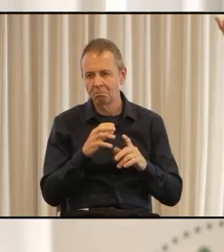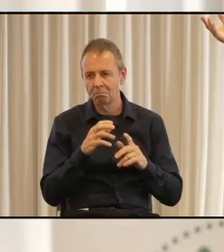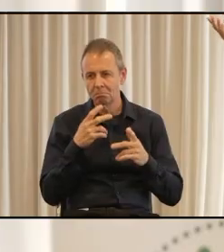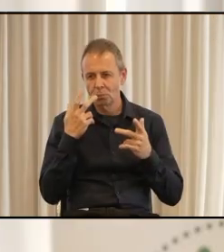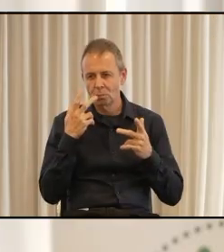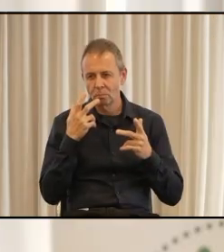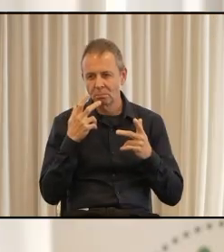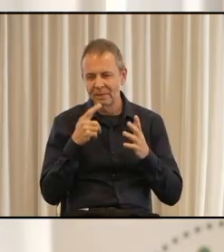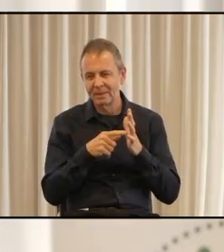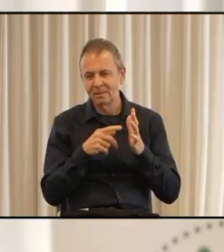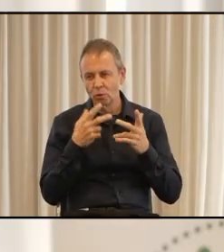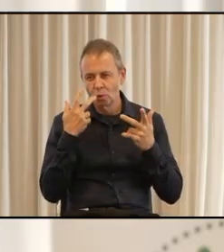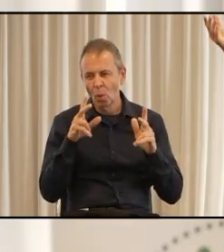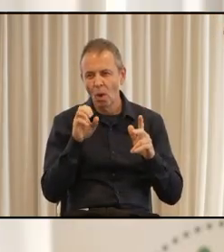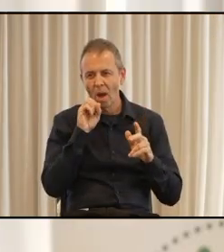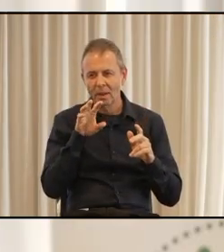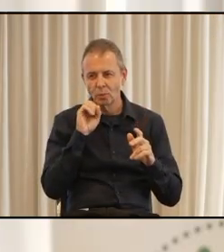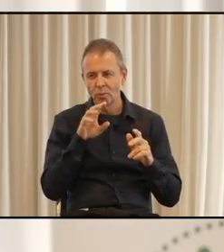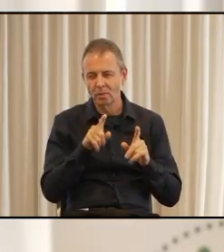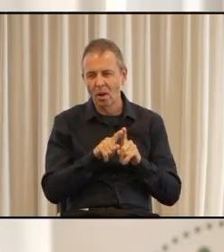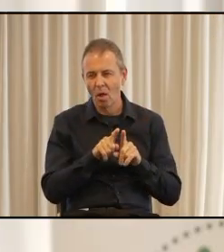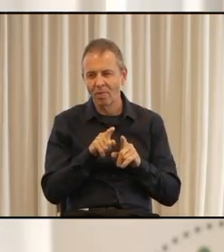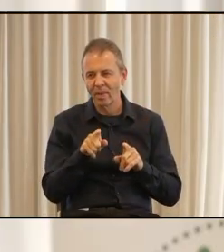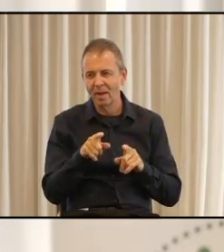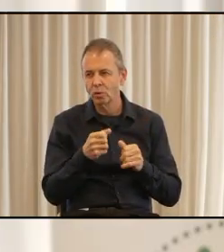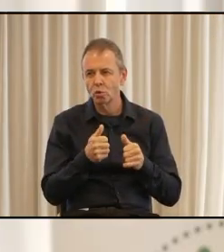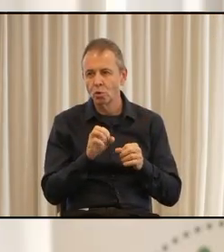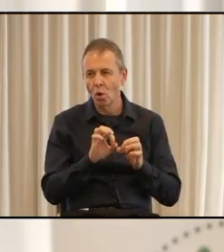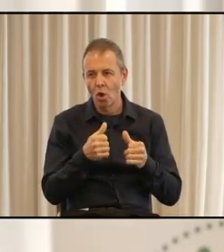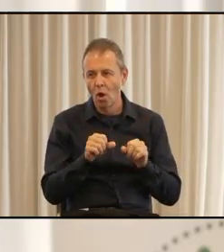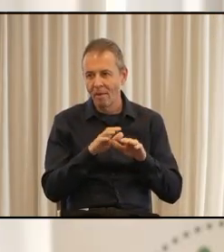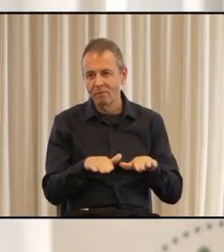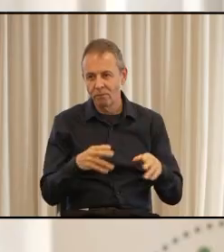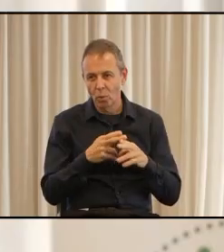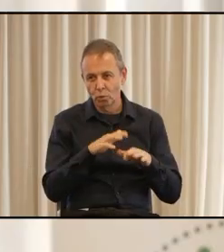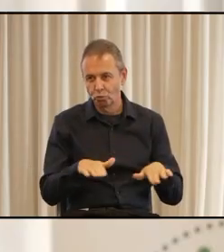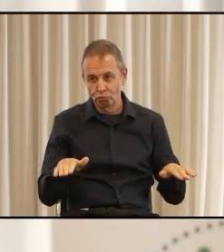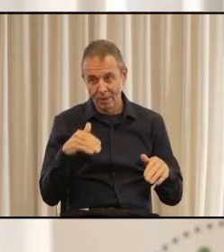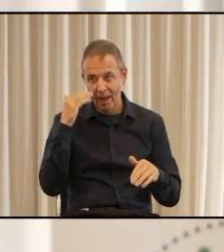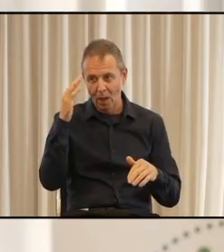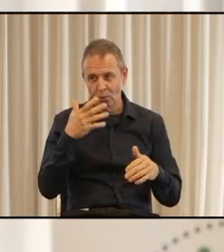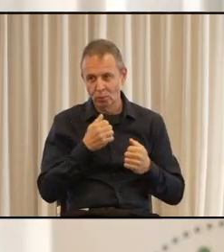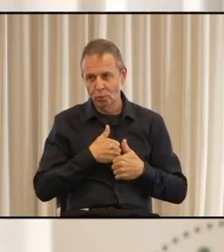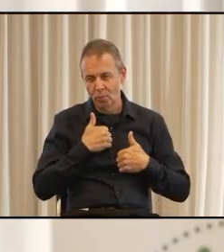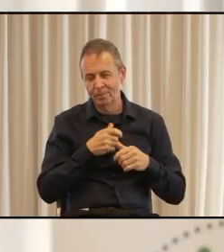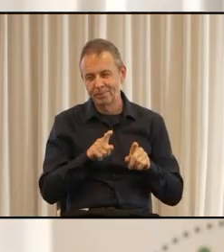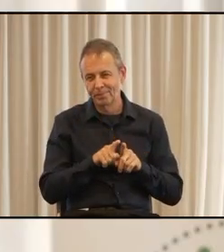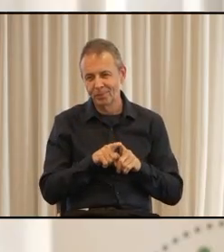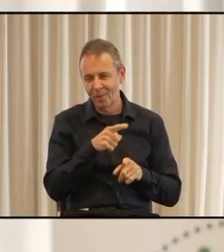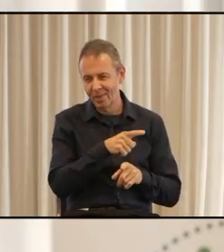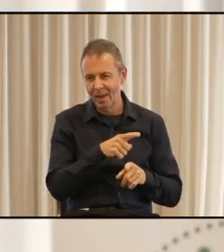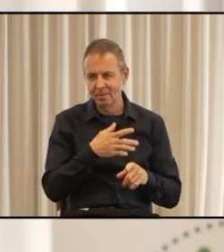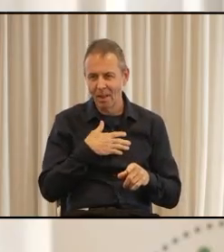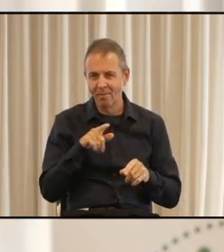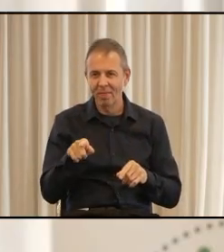show, cartoon style show, but not in a kid way. Many adults watch it. It's quite popular. He really loves it. He reads